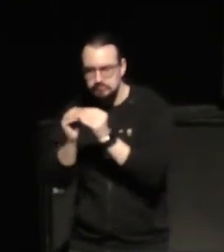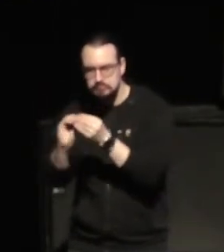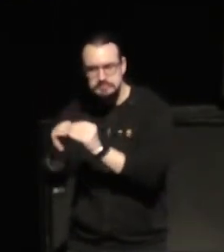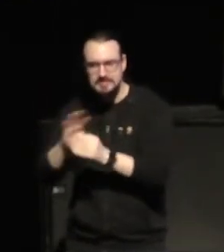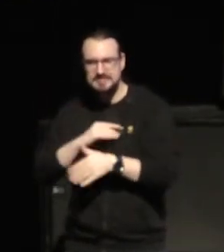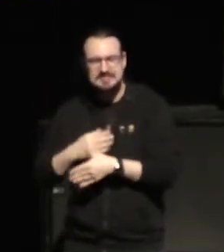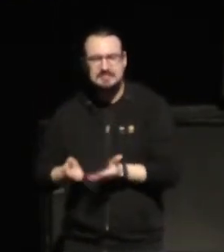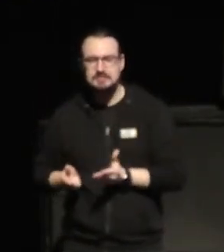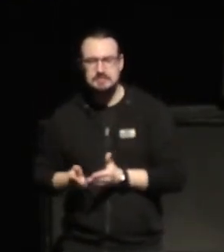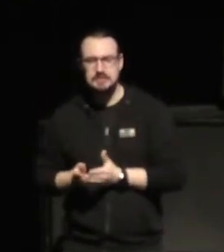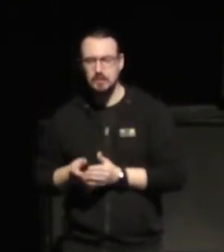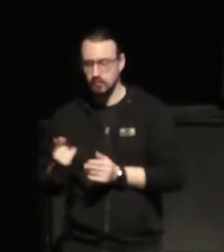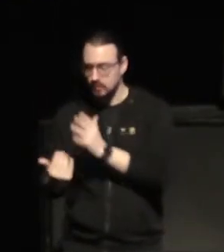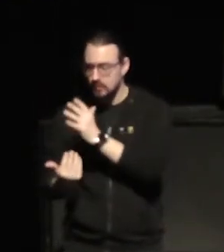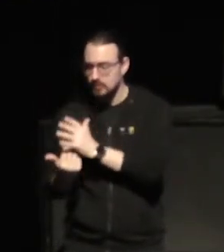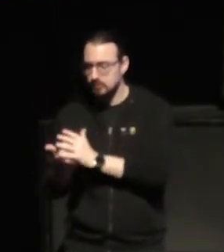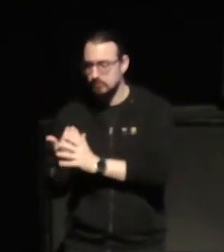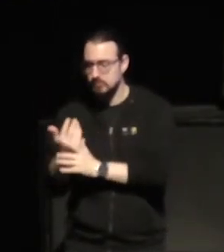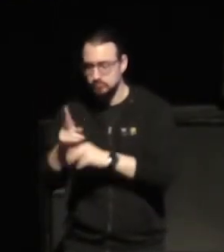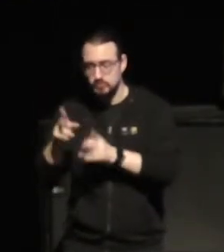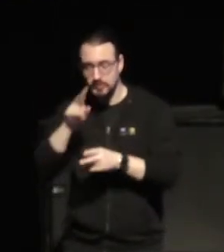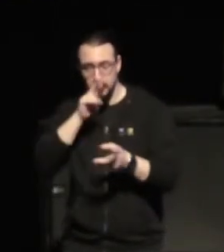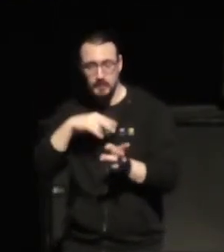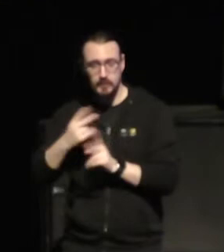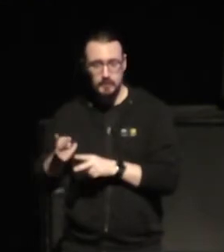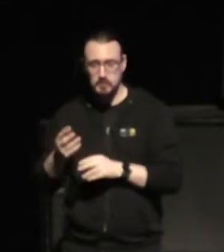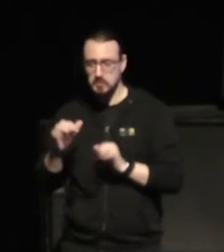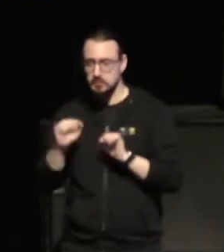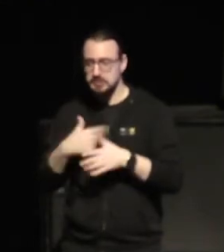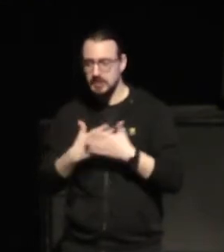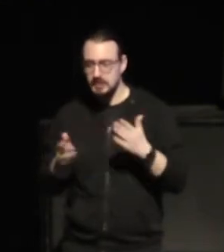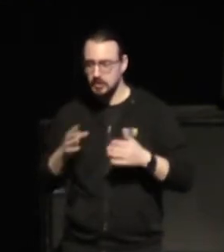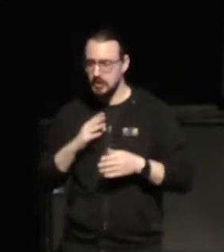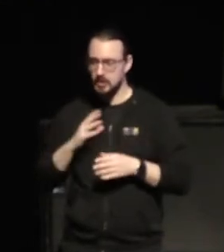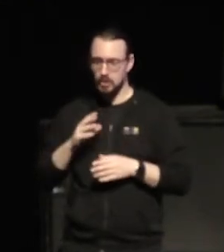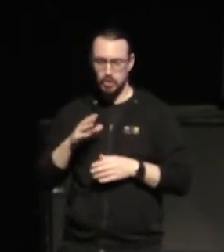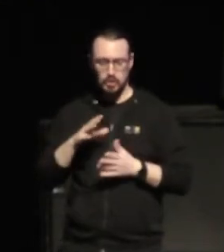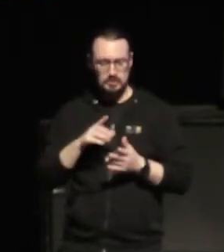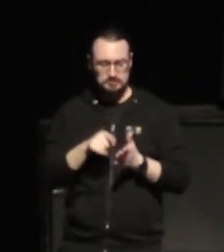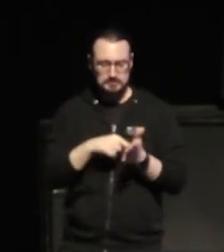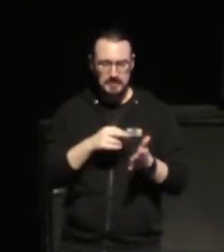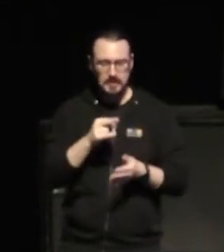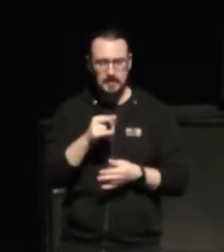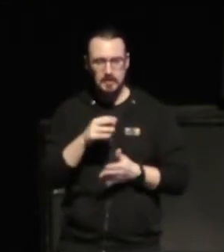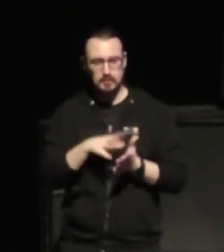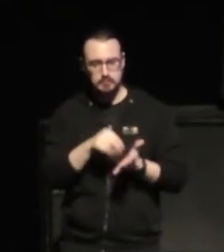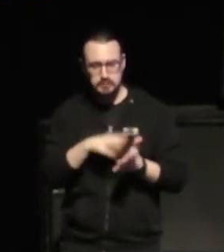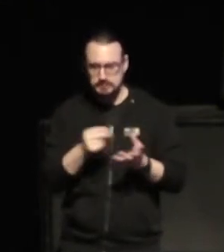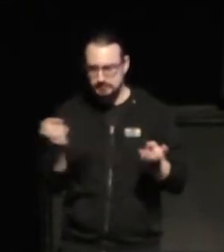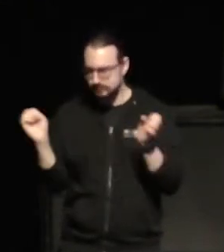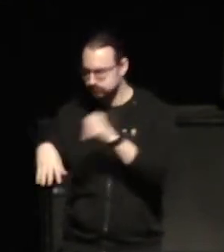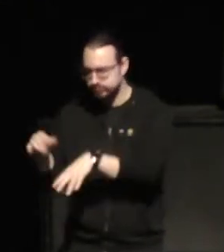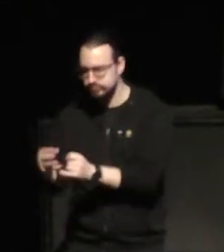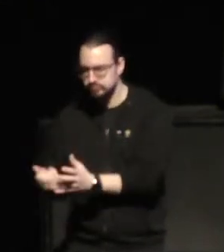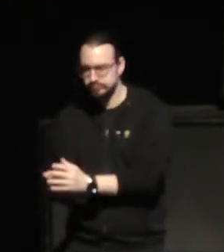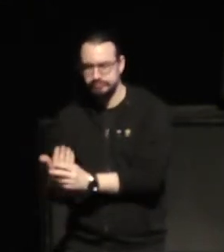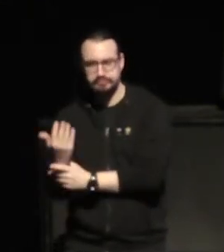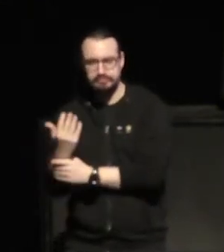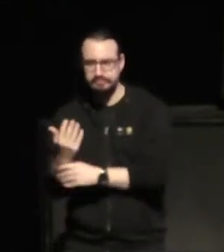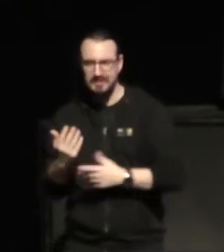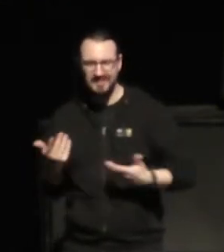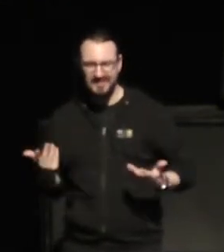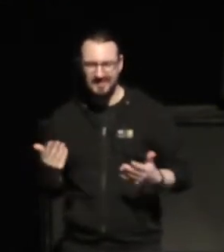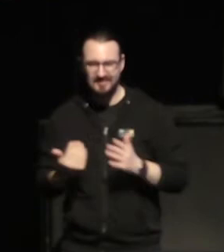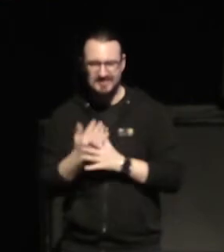etc. And they grow like naturally. You don't need to put fertilizers and such of things that are